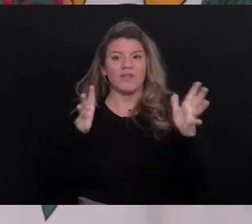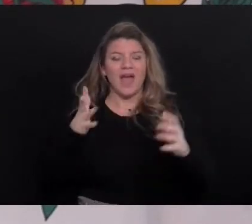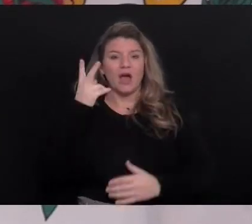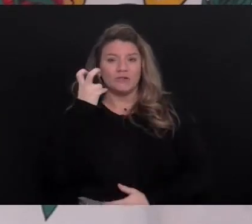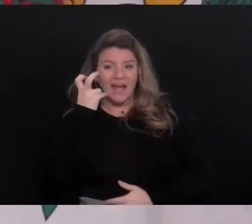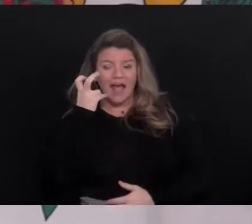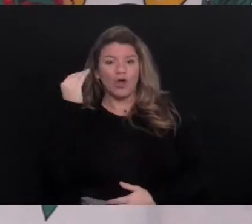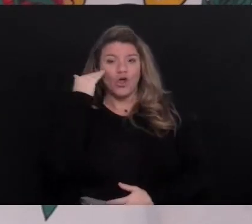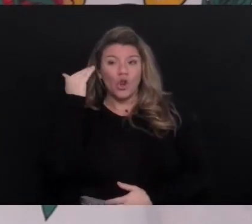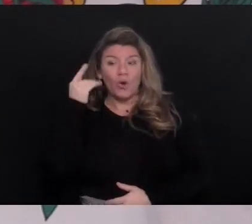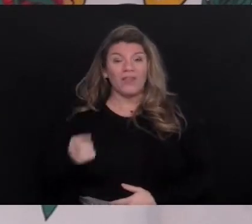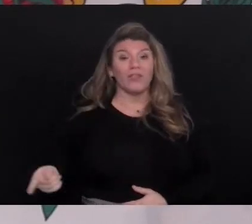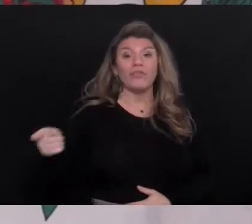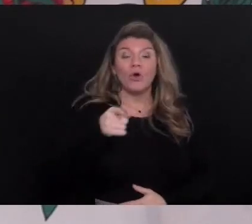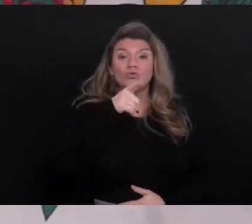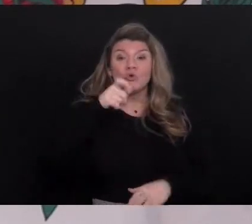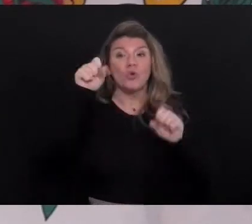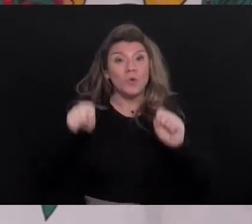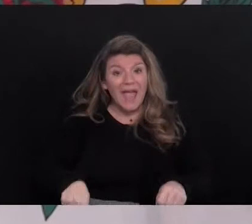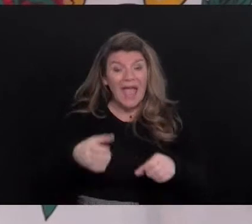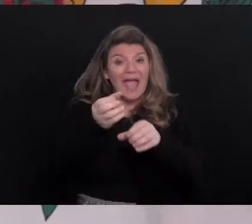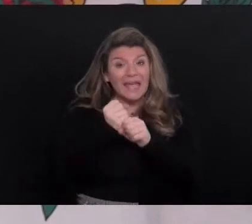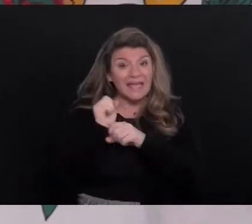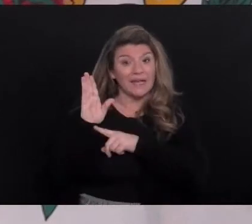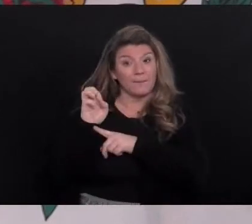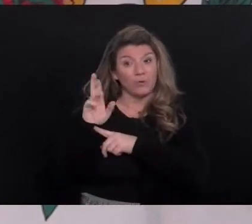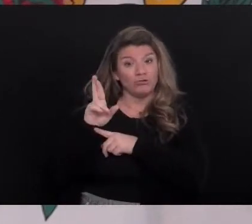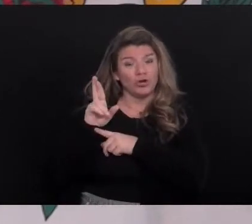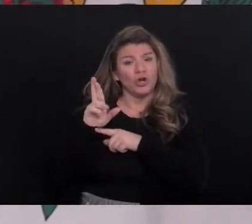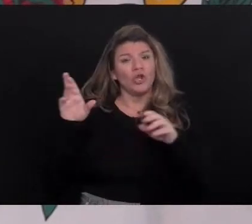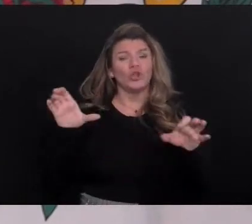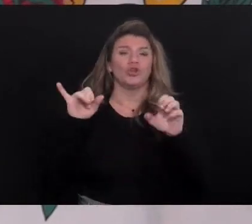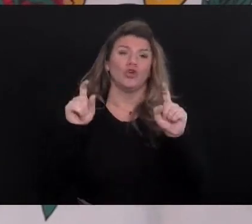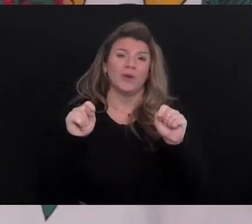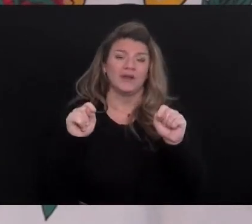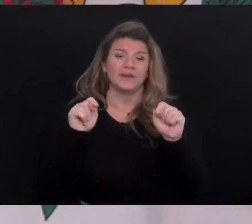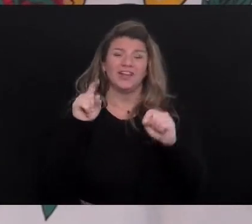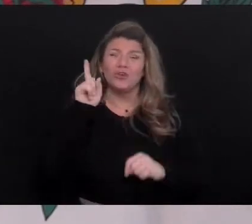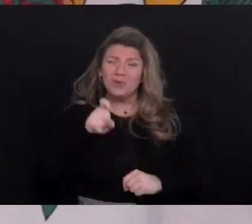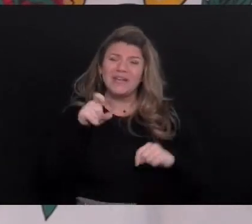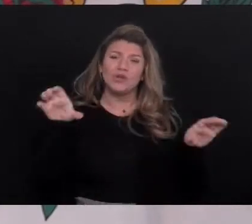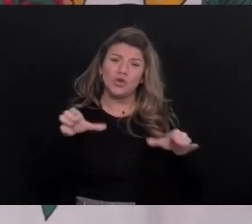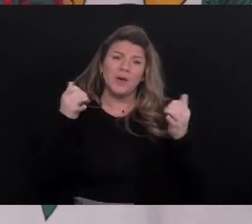those of you that are eligible for the booster shots, you need to do it. You need to do it right now.